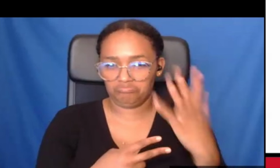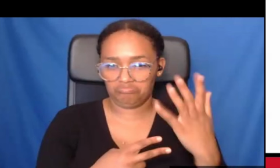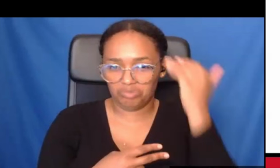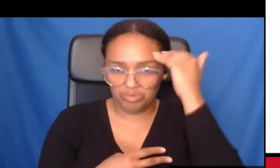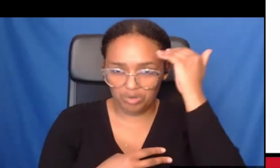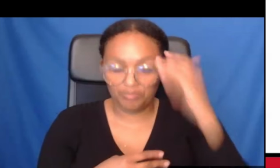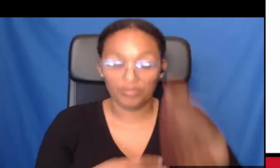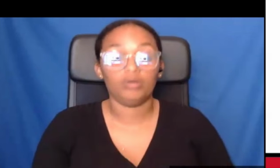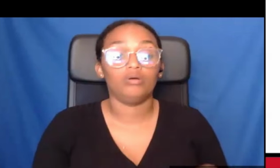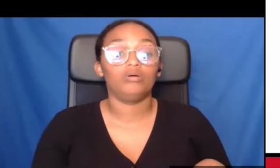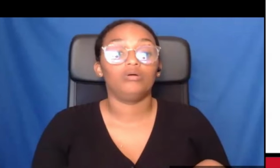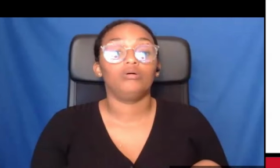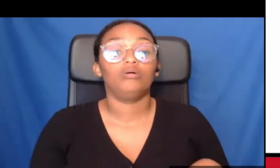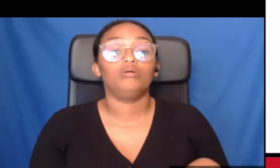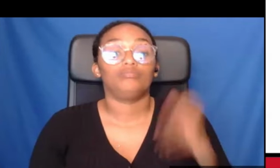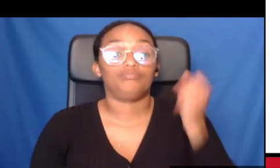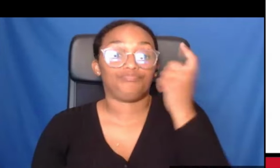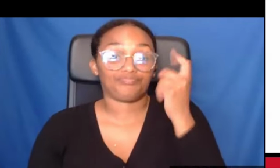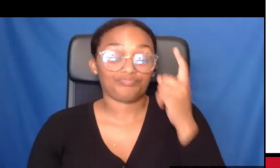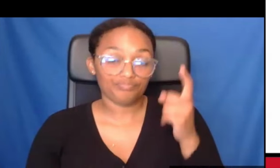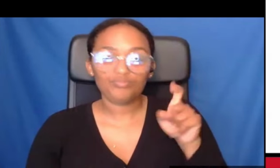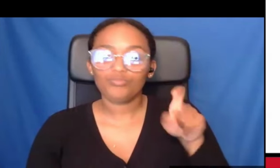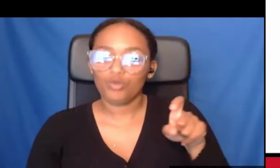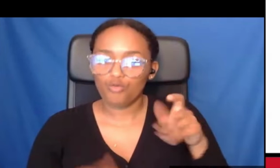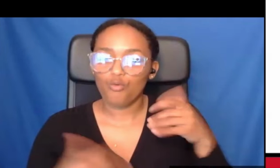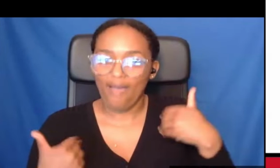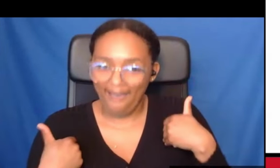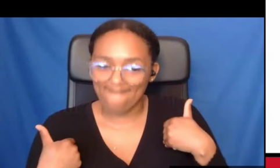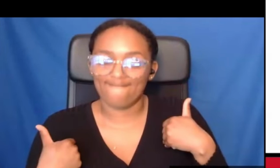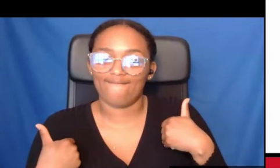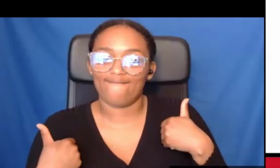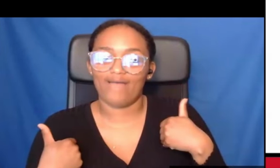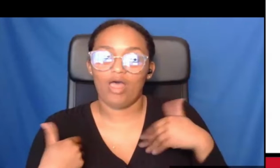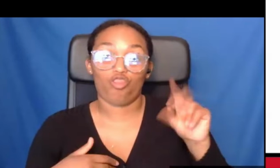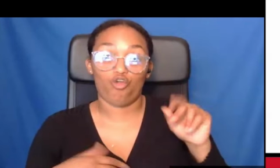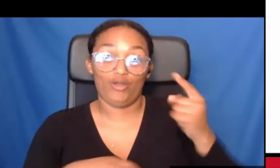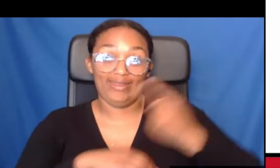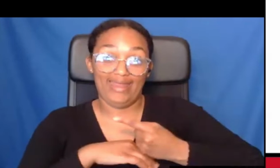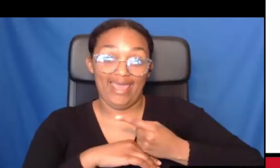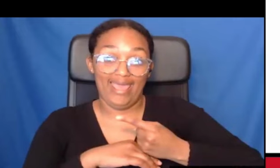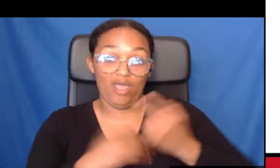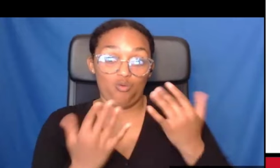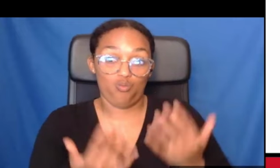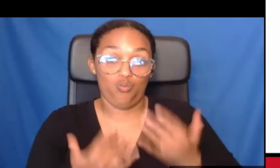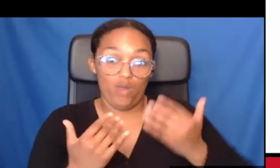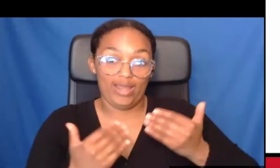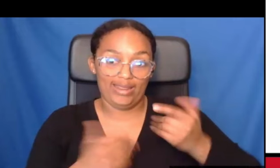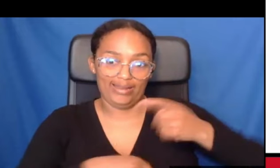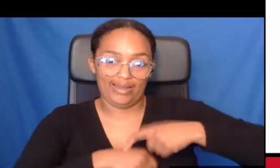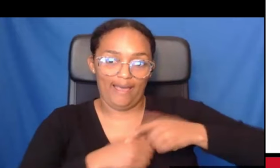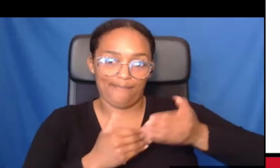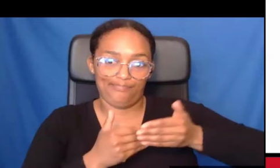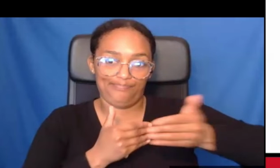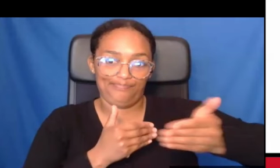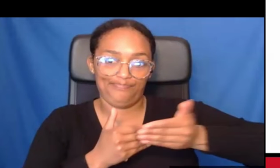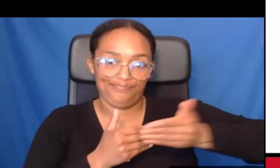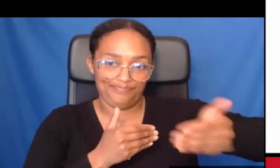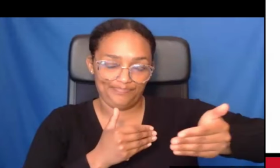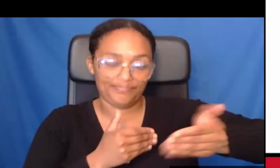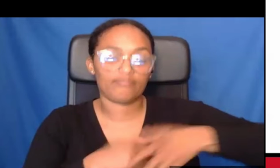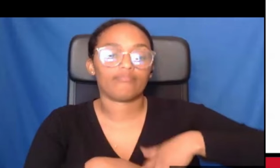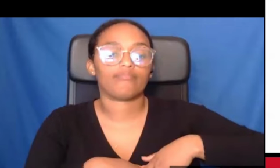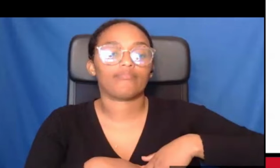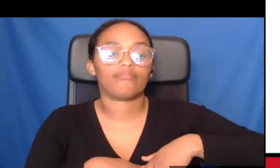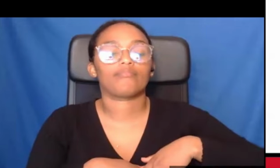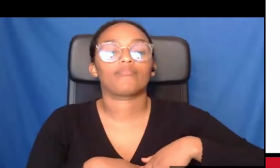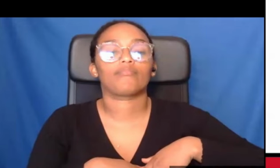that there's a 30-day waiting period. So I say that because you don't want to get in a situation where